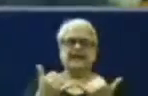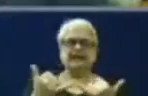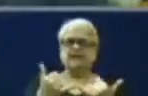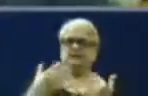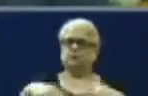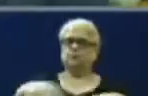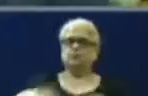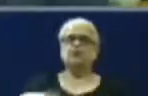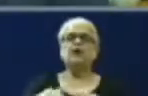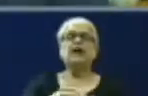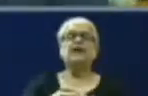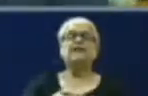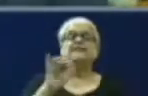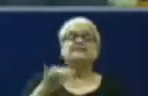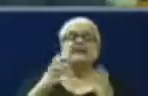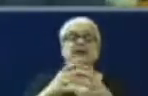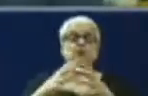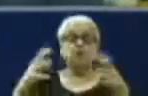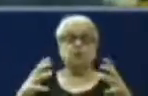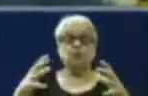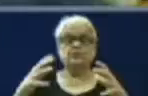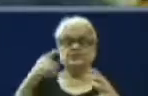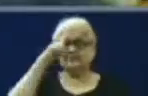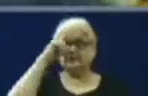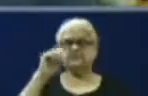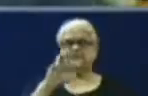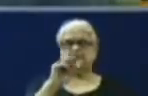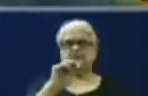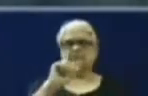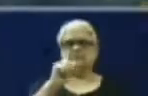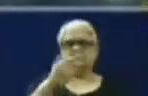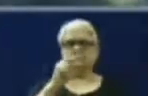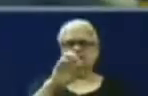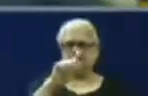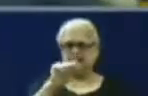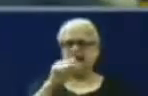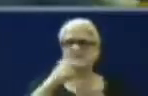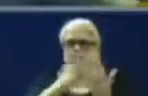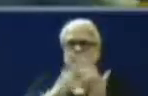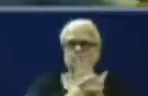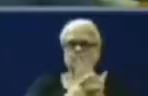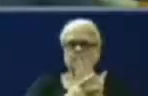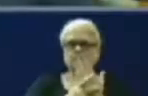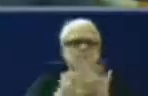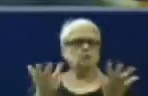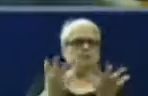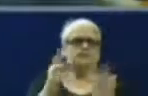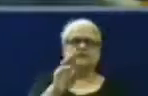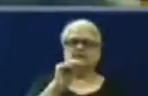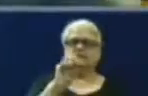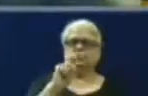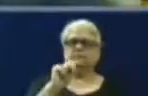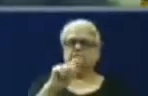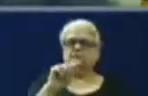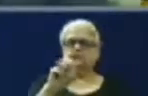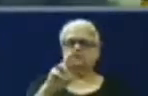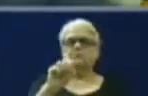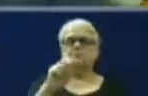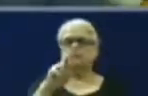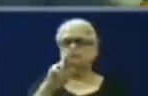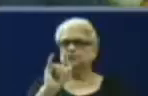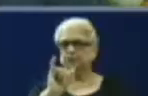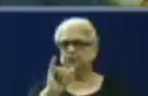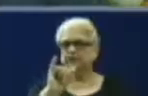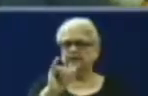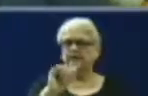a part of that growth has been because of our magnet program that we offer here. We offer a Montessori magnet program that is an opportunity for students